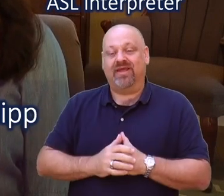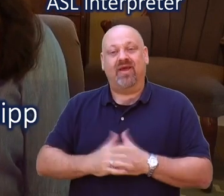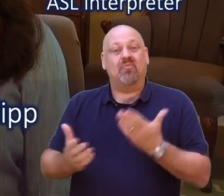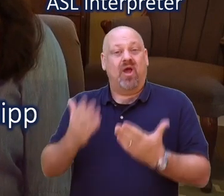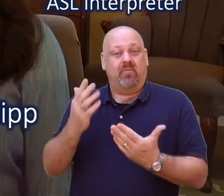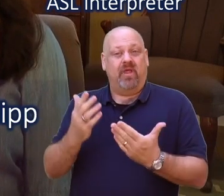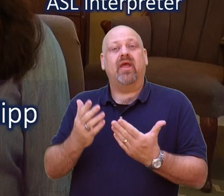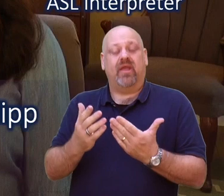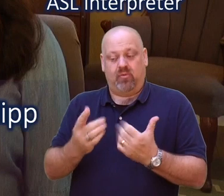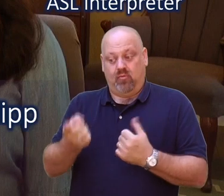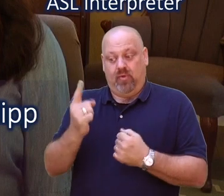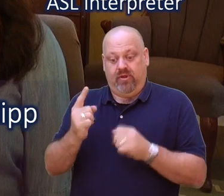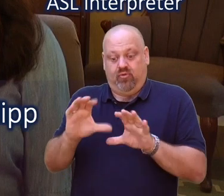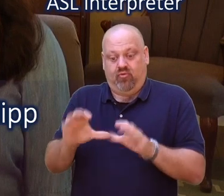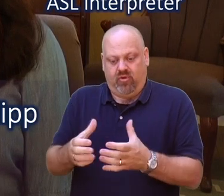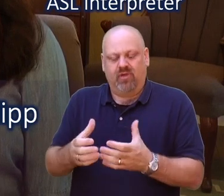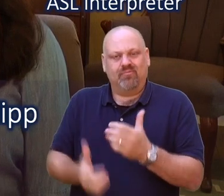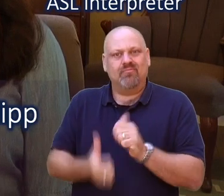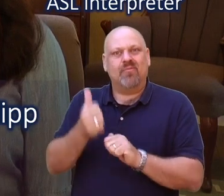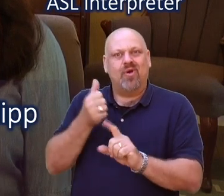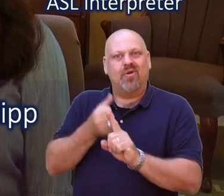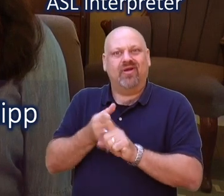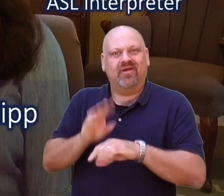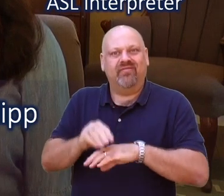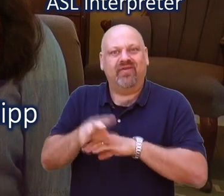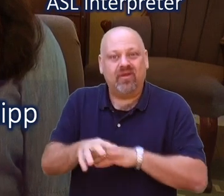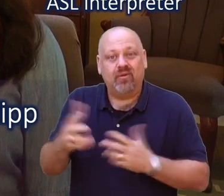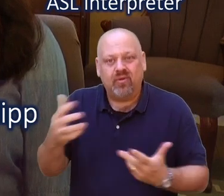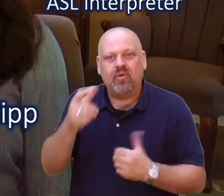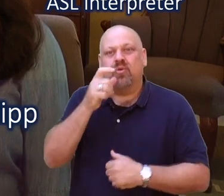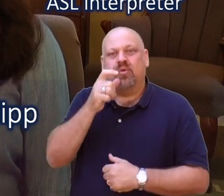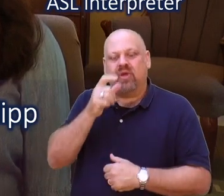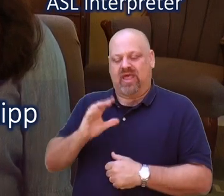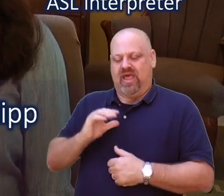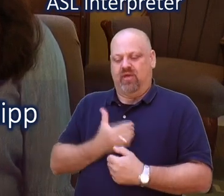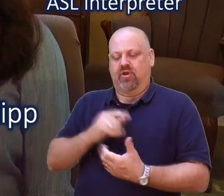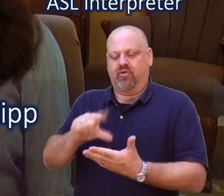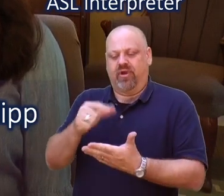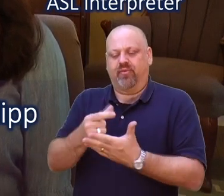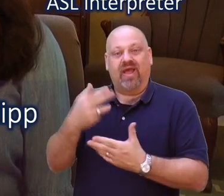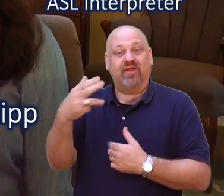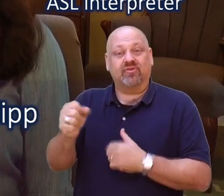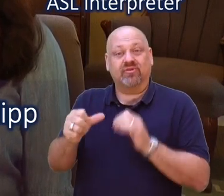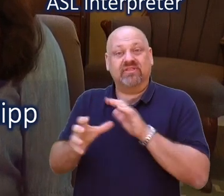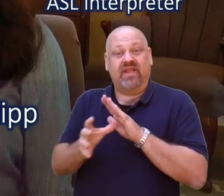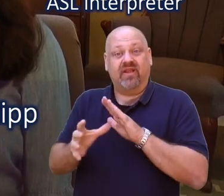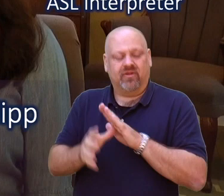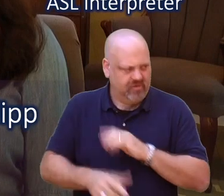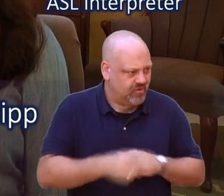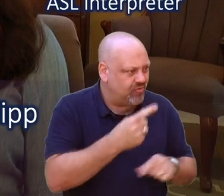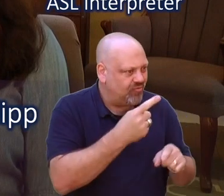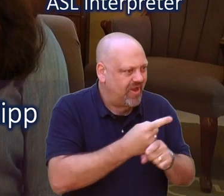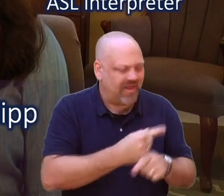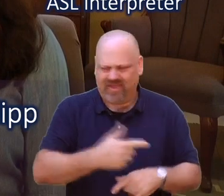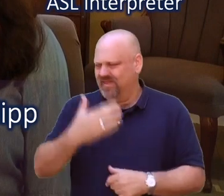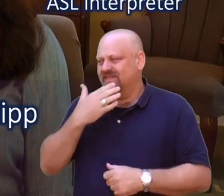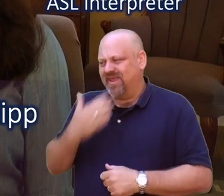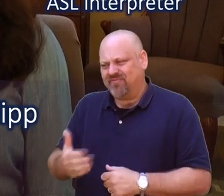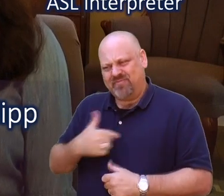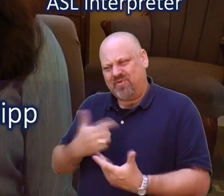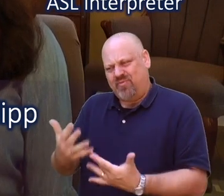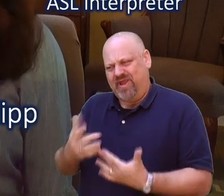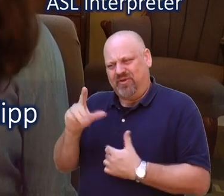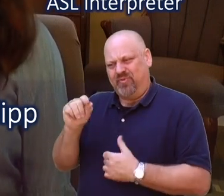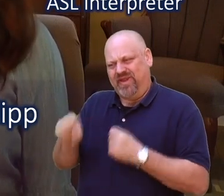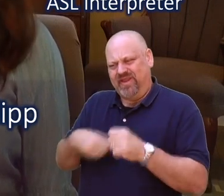expectations. Probably one of the groups that's been impacted the most are our graduating high school seniors. You're right. Thank you. I've been waiting